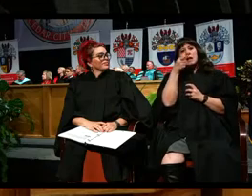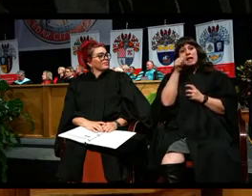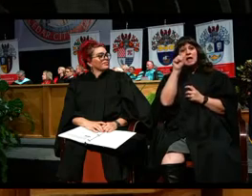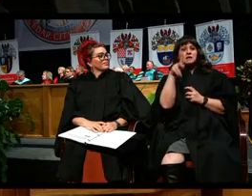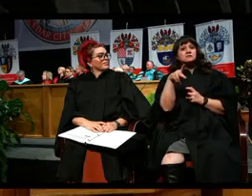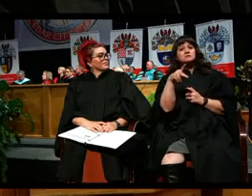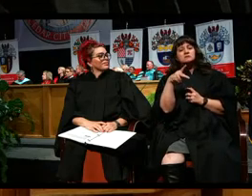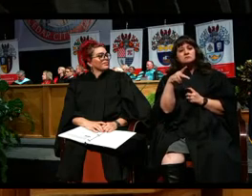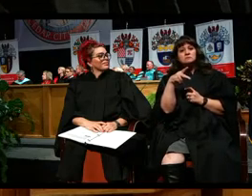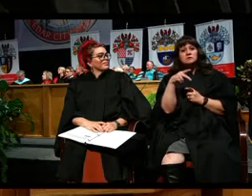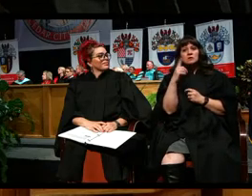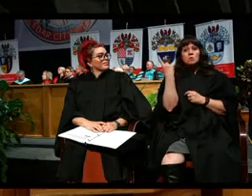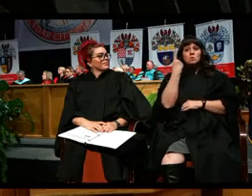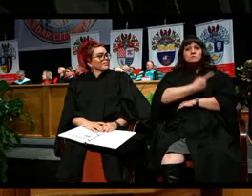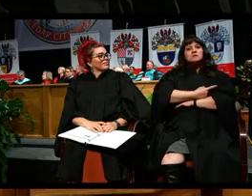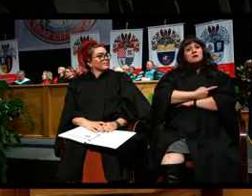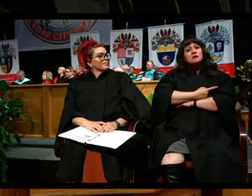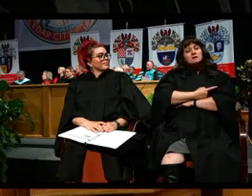a day